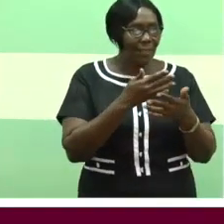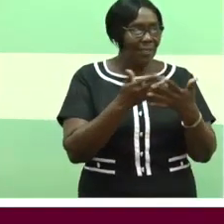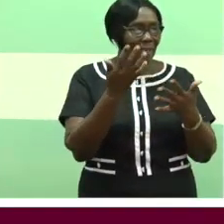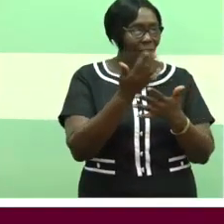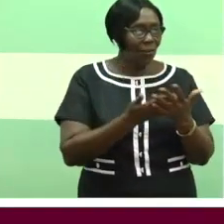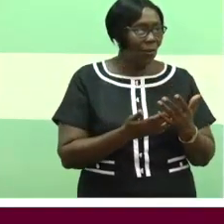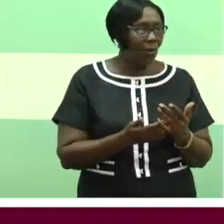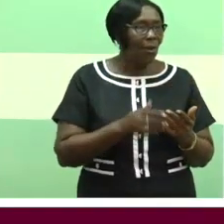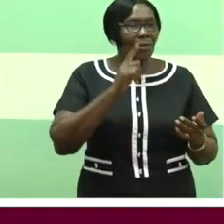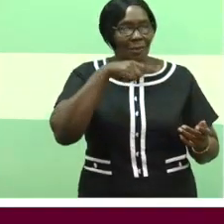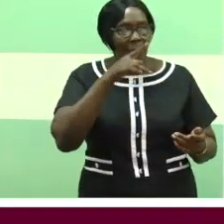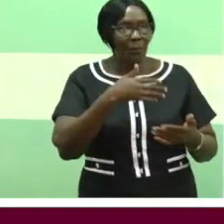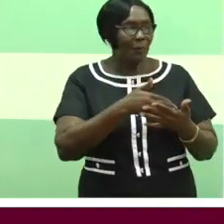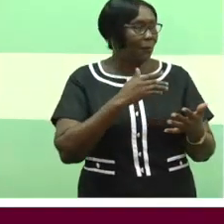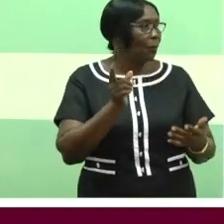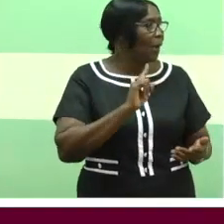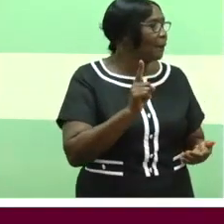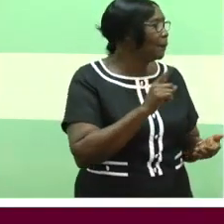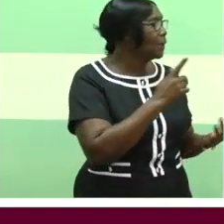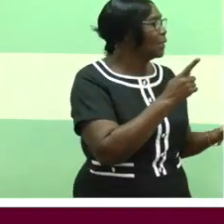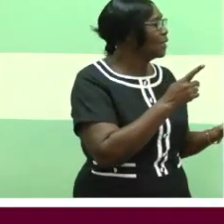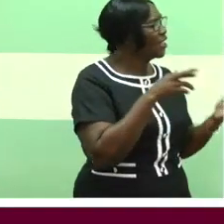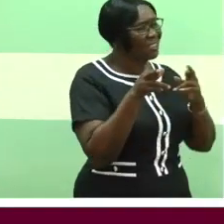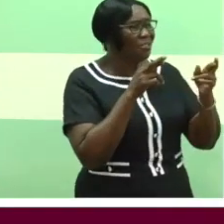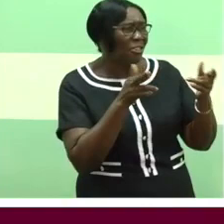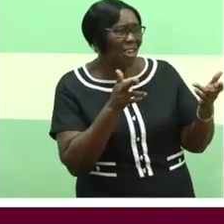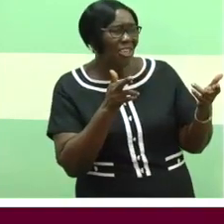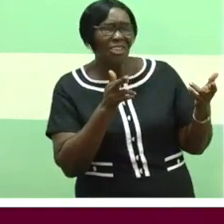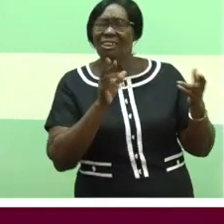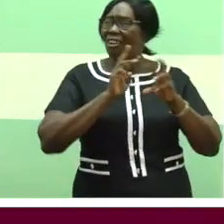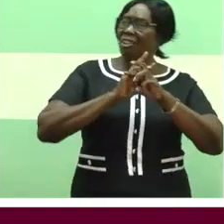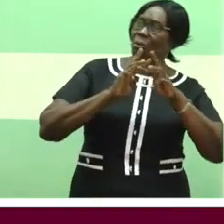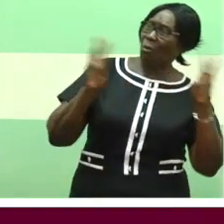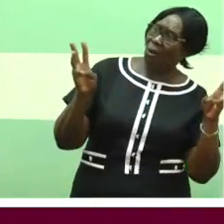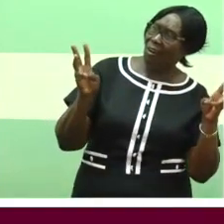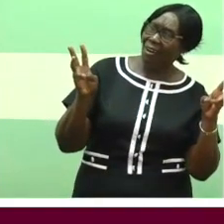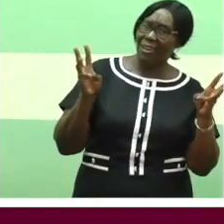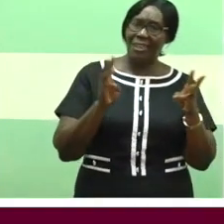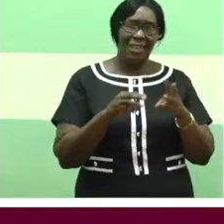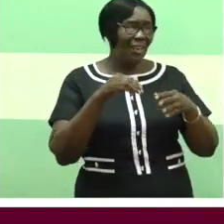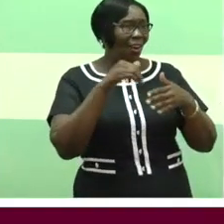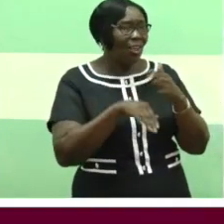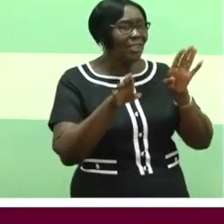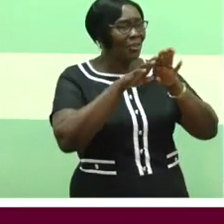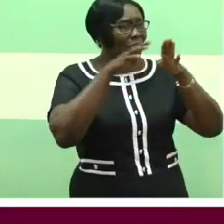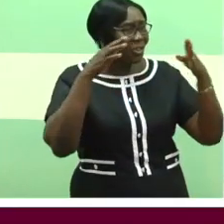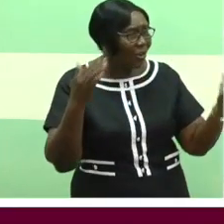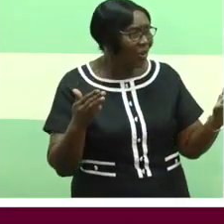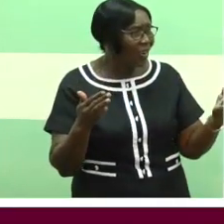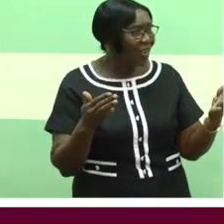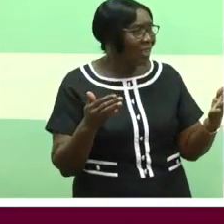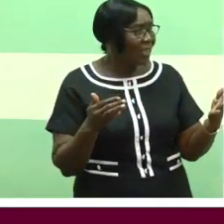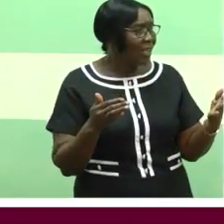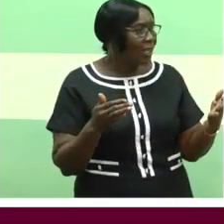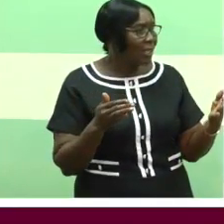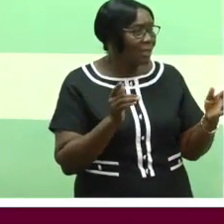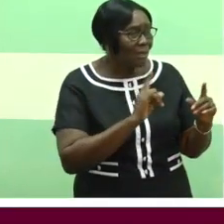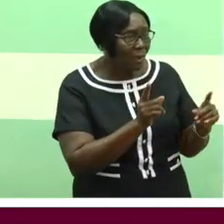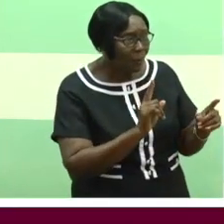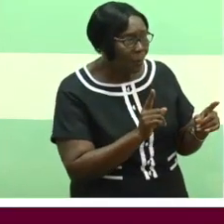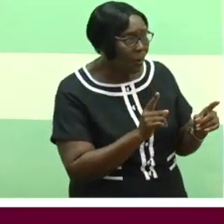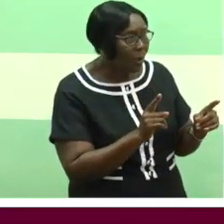schedule. So we would have spoken before, where am I going to put it? On the fridge, on the wall? Am I going to put it on the door? Am I going to